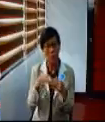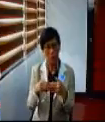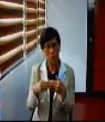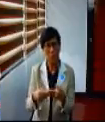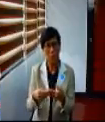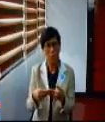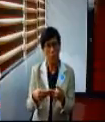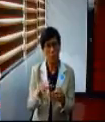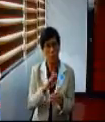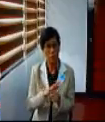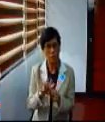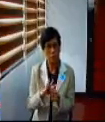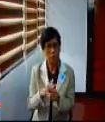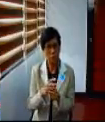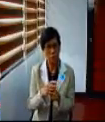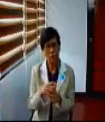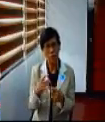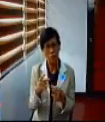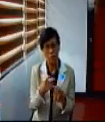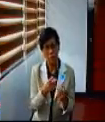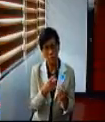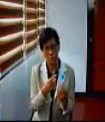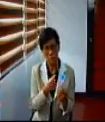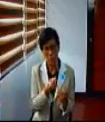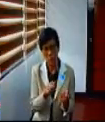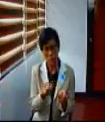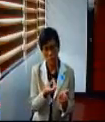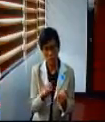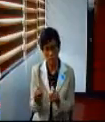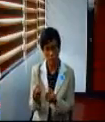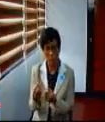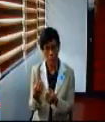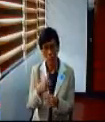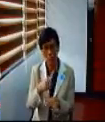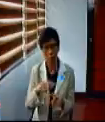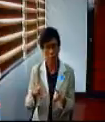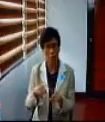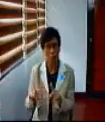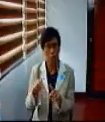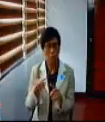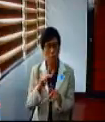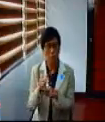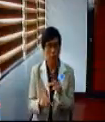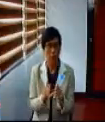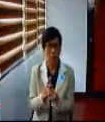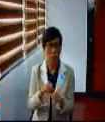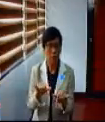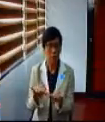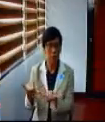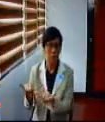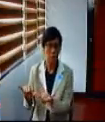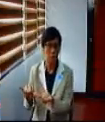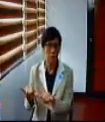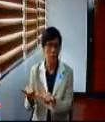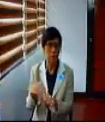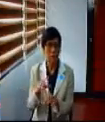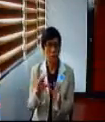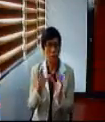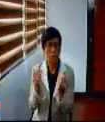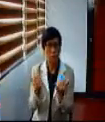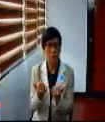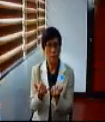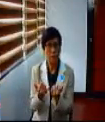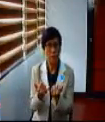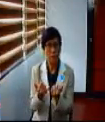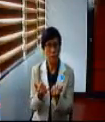take account of the different kinds, sectors, and sizes of companies.